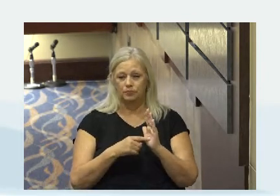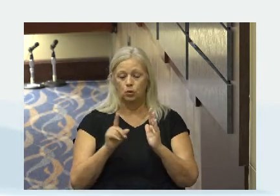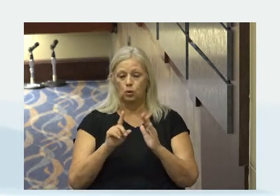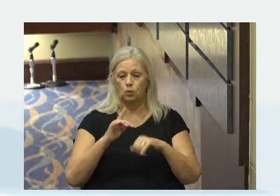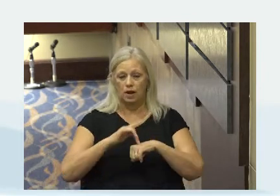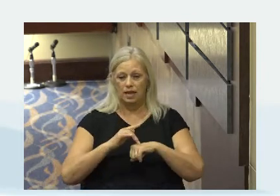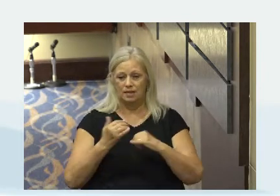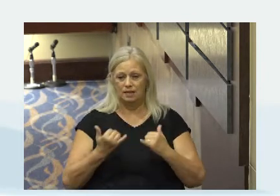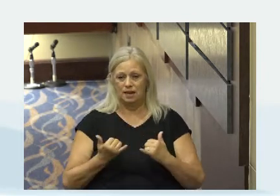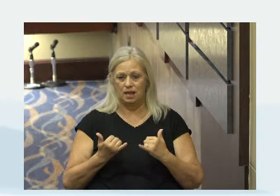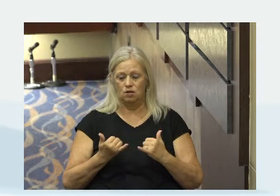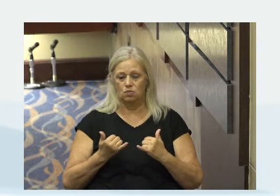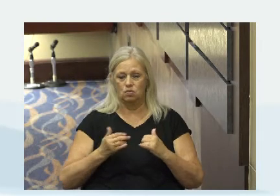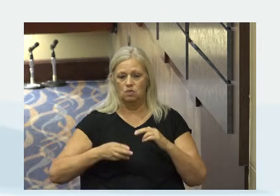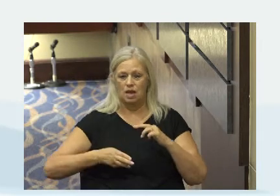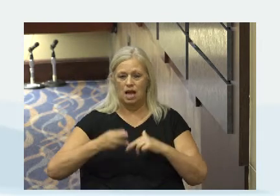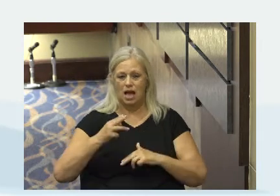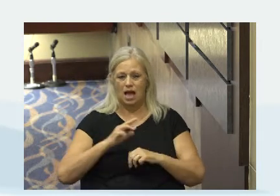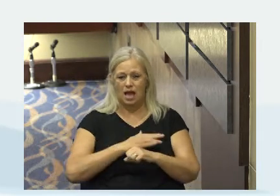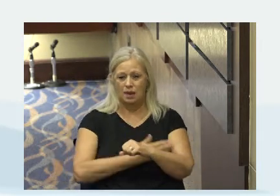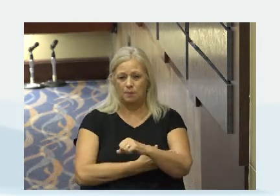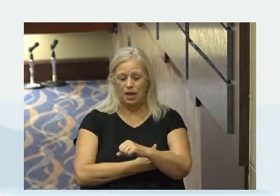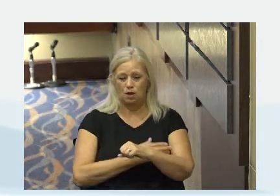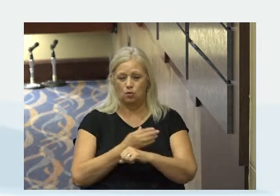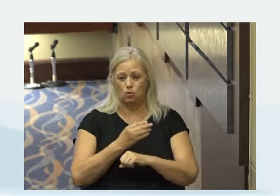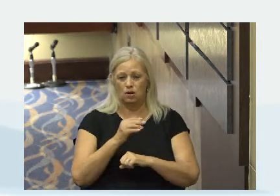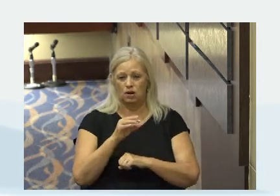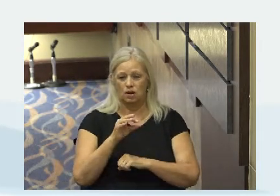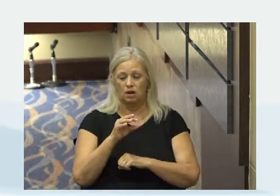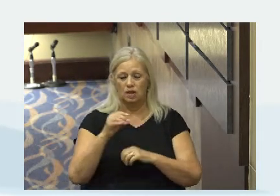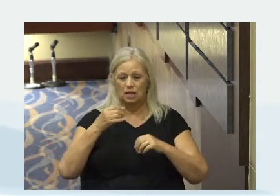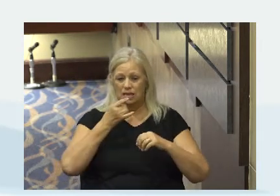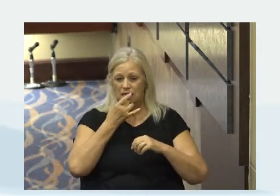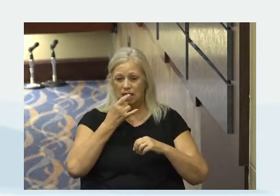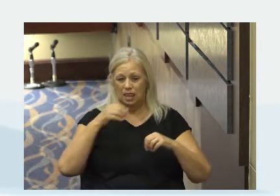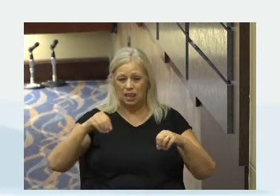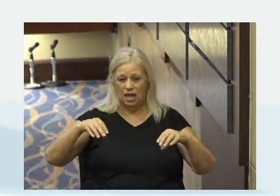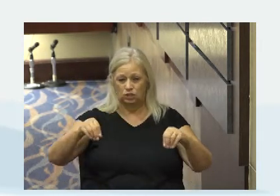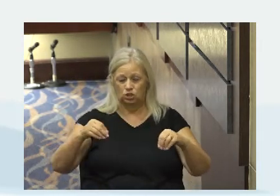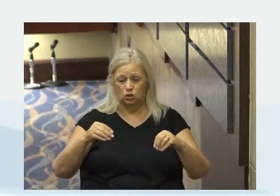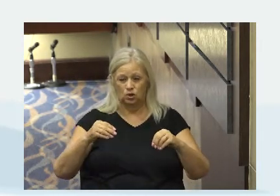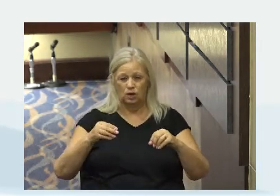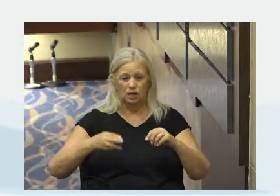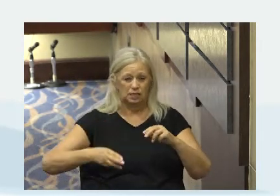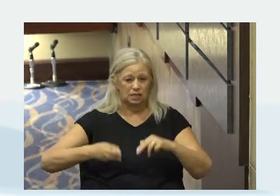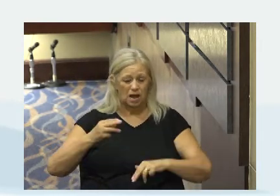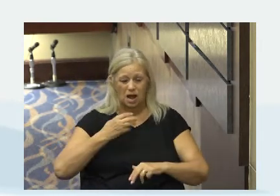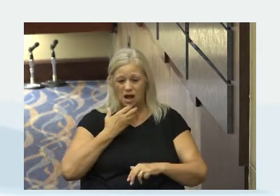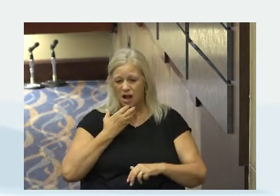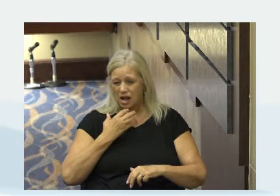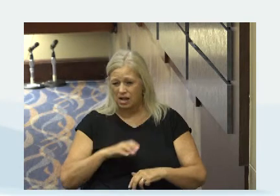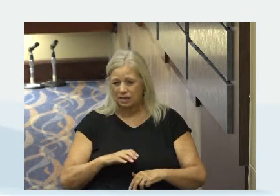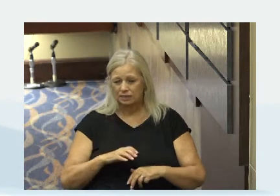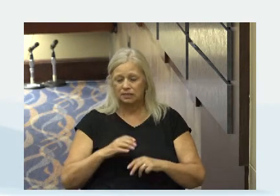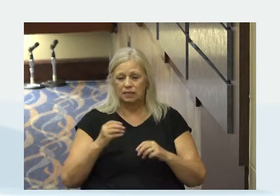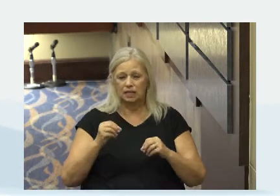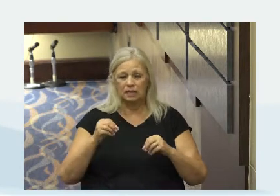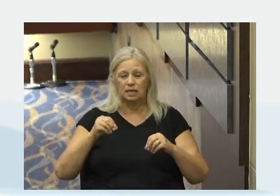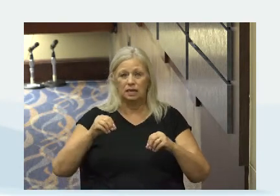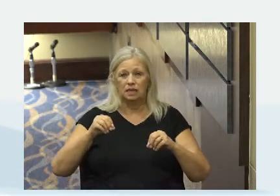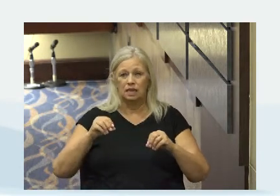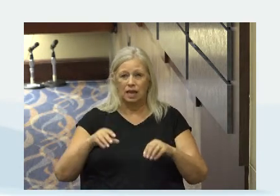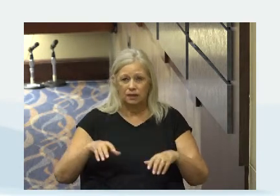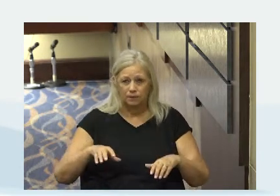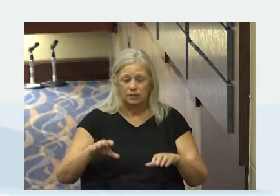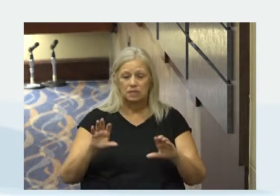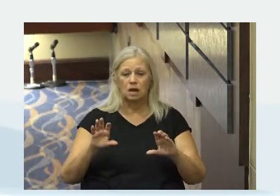Those high-powered fixtures tend to get hot and they overheat, and a lot of that lighting is facing upward, so it's getting moisture in there